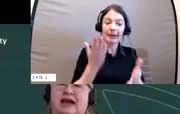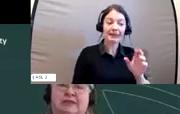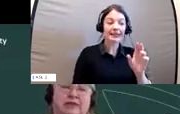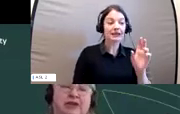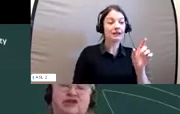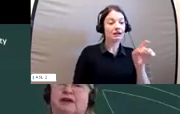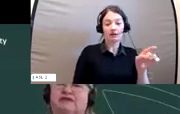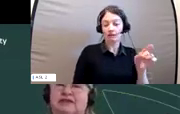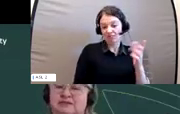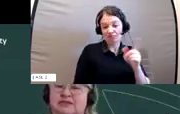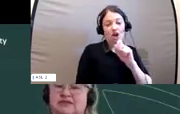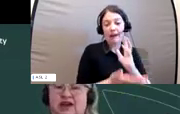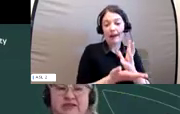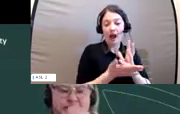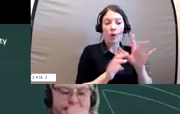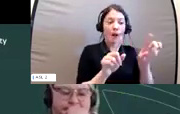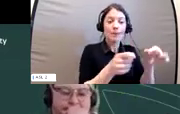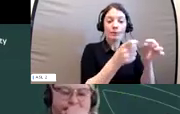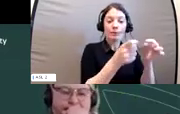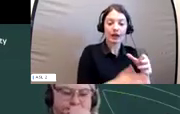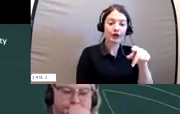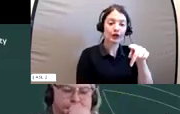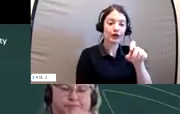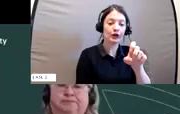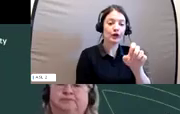perpetrators and we might talk about victim survivors.